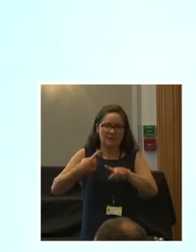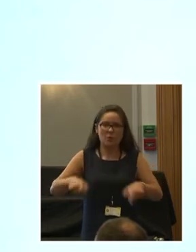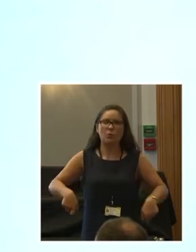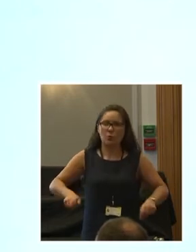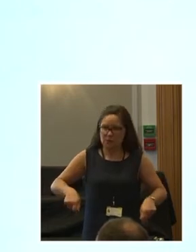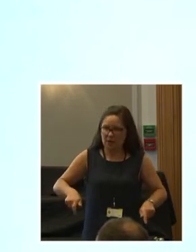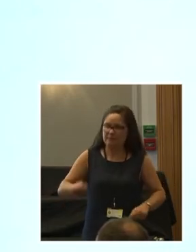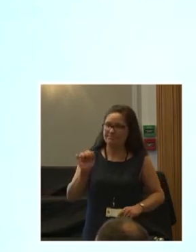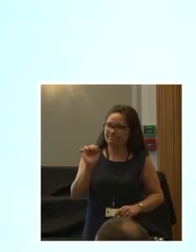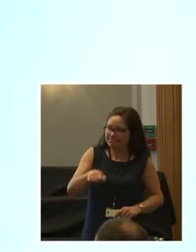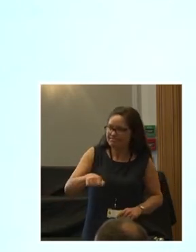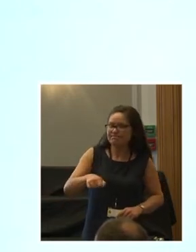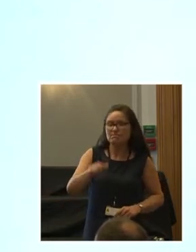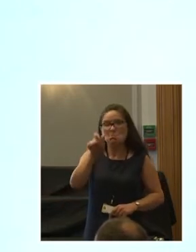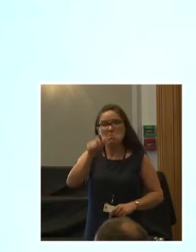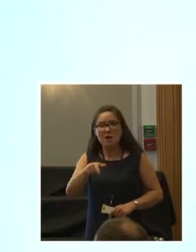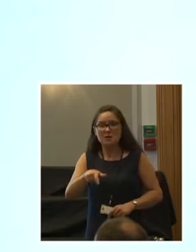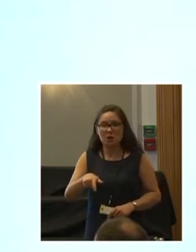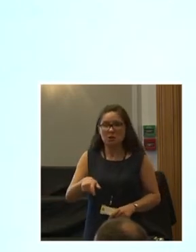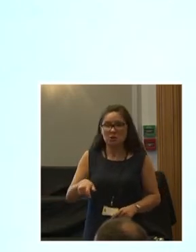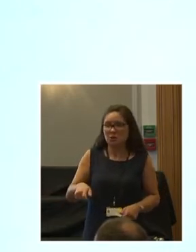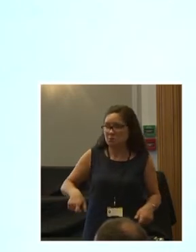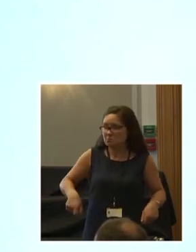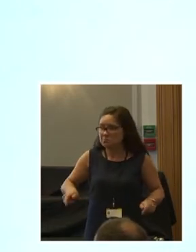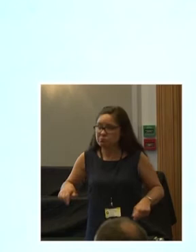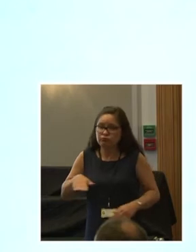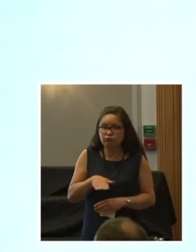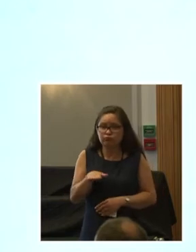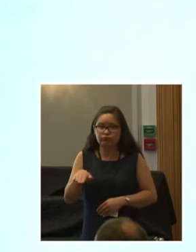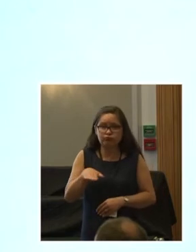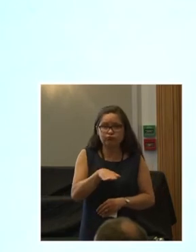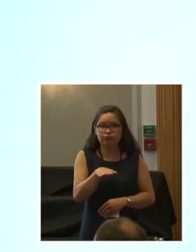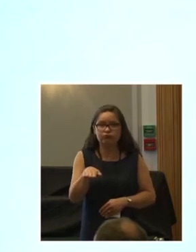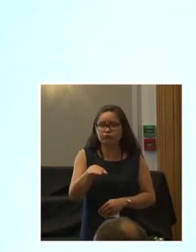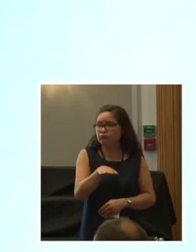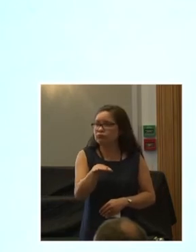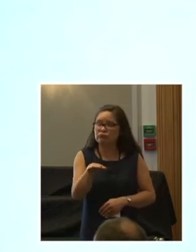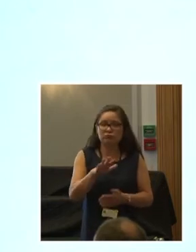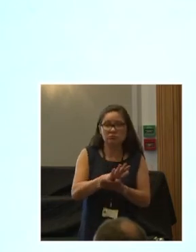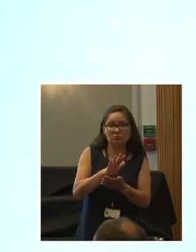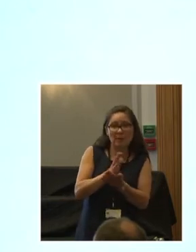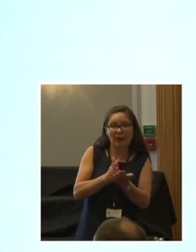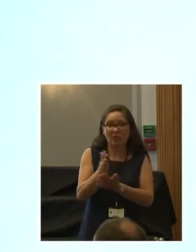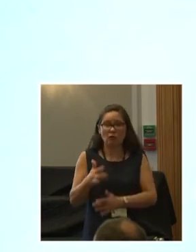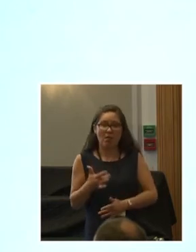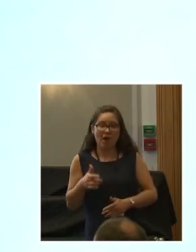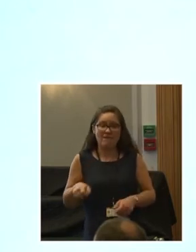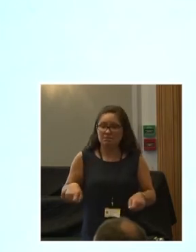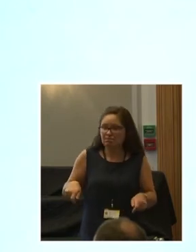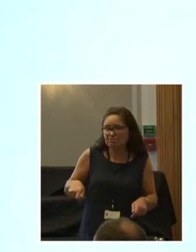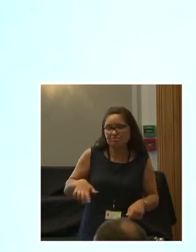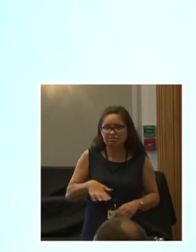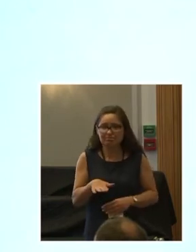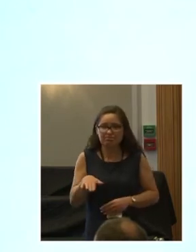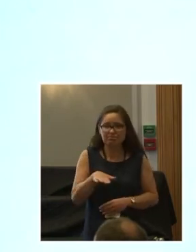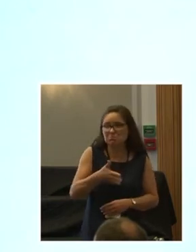person is going out in the environment in their wheelchair, happily getting around where they want to be. And let's say one day they want to go to a library,